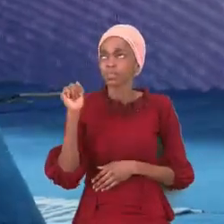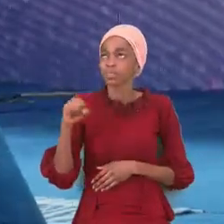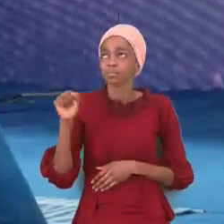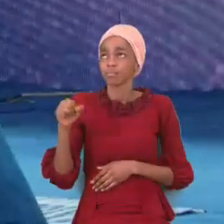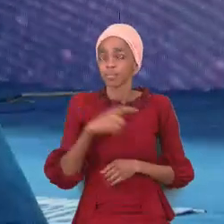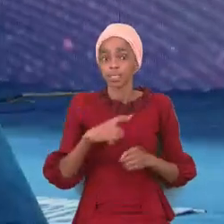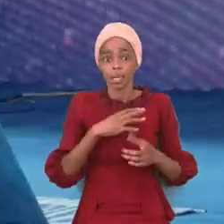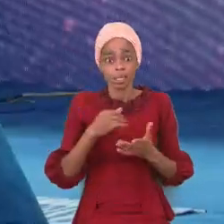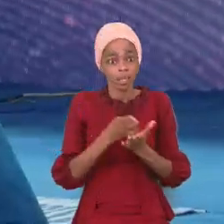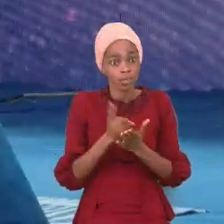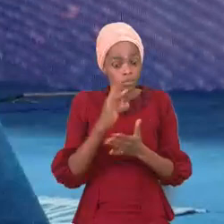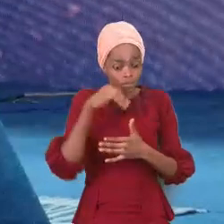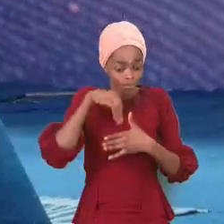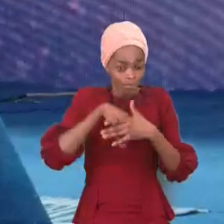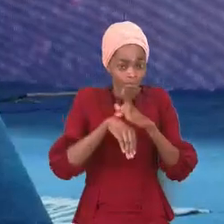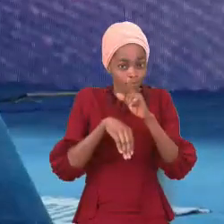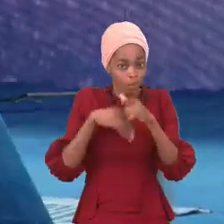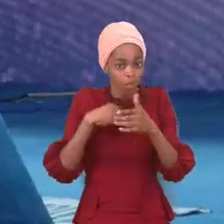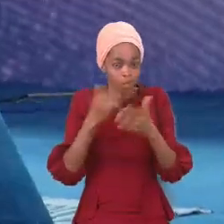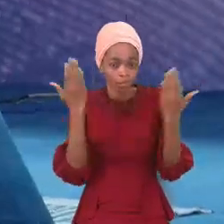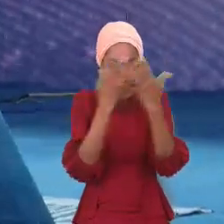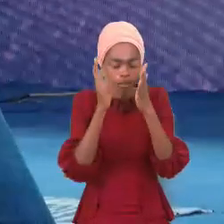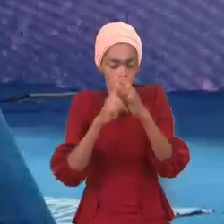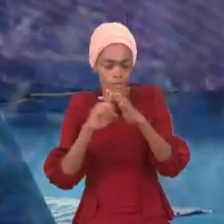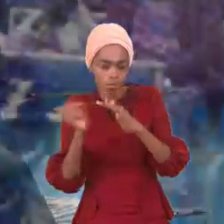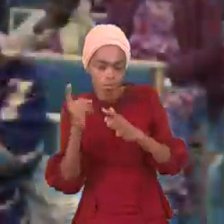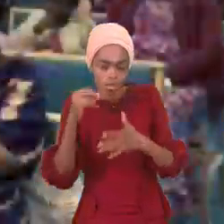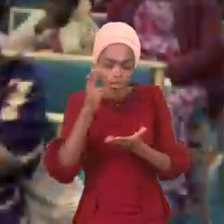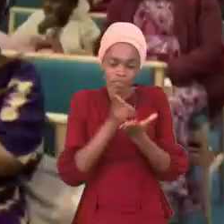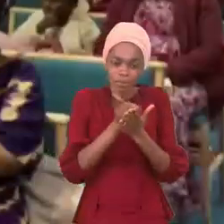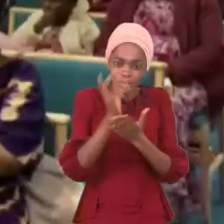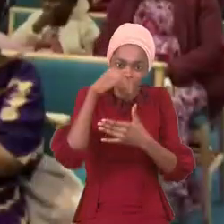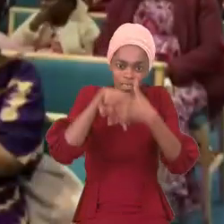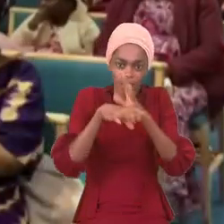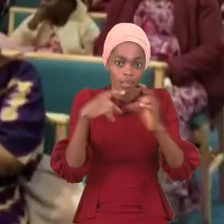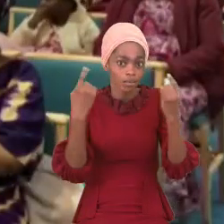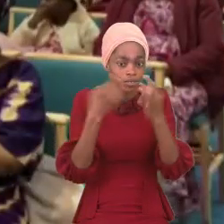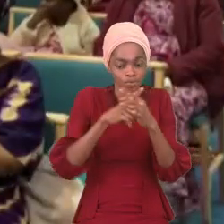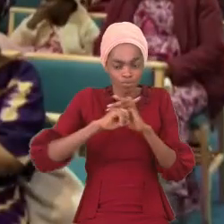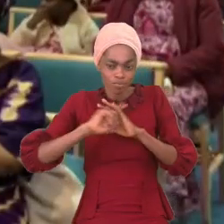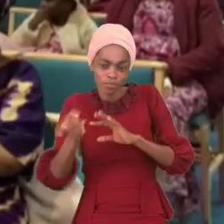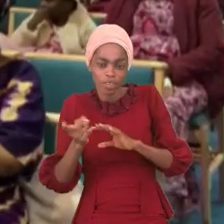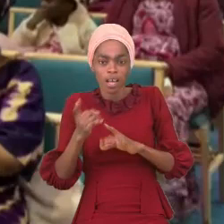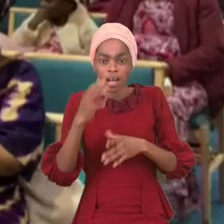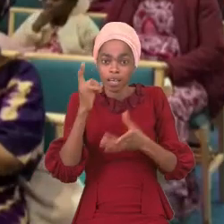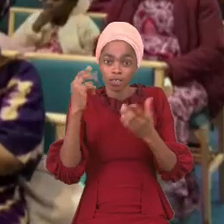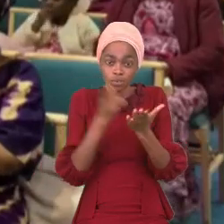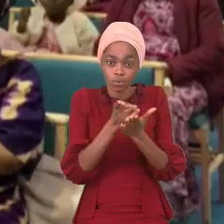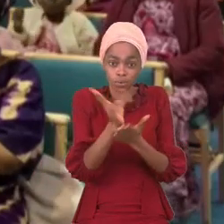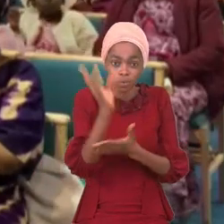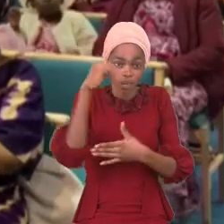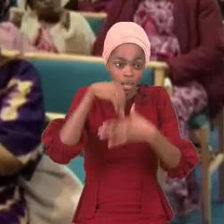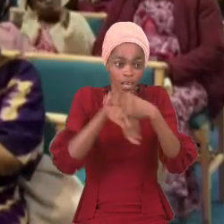truth enters, and darkness will go out, and the truth enters, and sin will go out, and the truth enters,